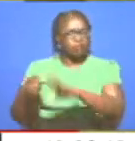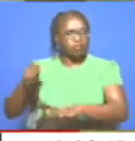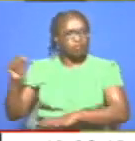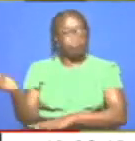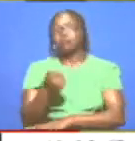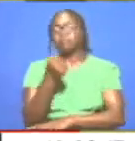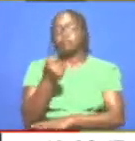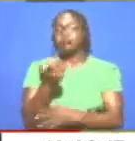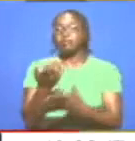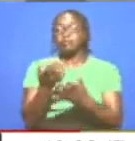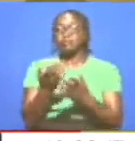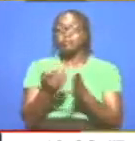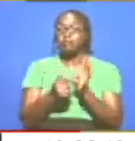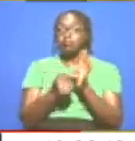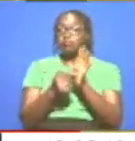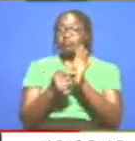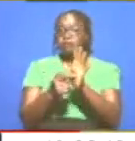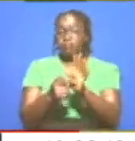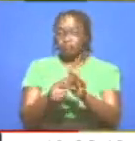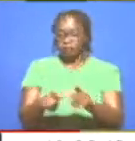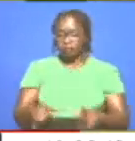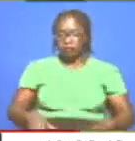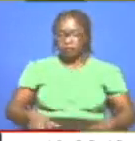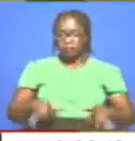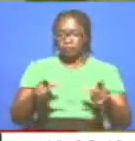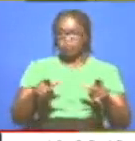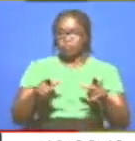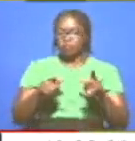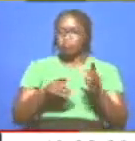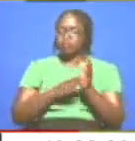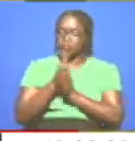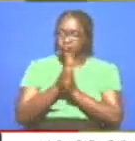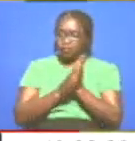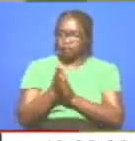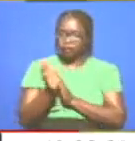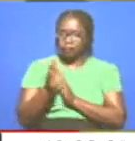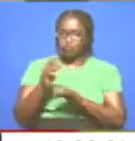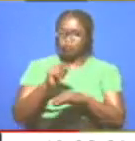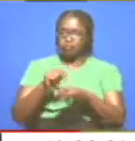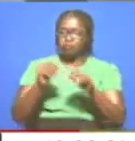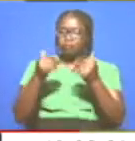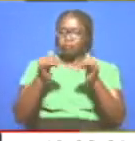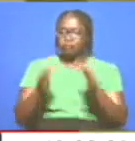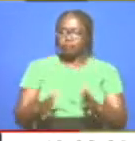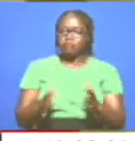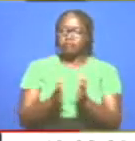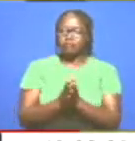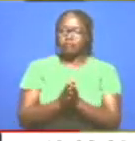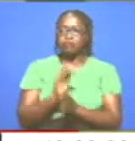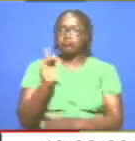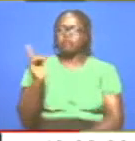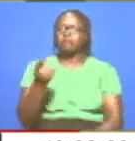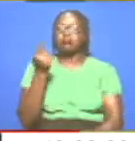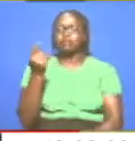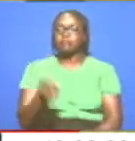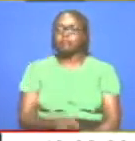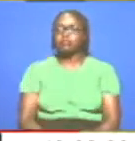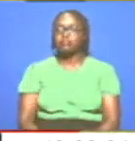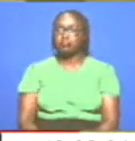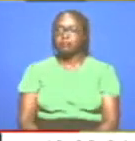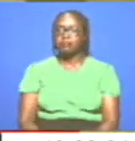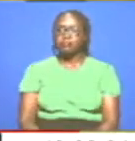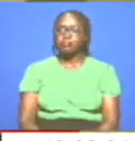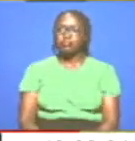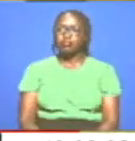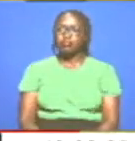lively streamed, and to bring the morale back to the national players and even into Kenya. Uh-huh. Yeah. And Kennedy, this is